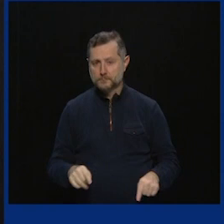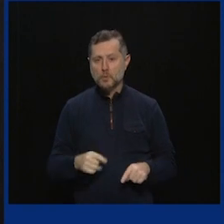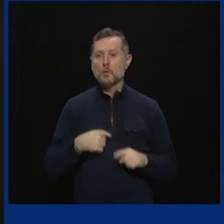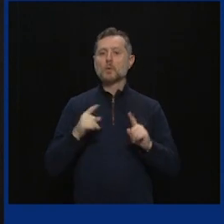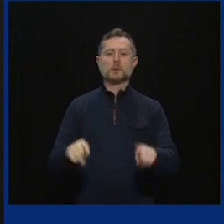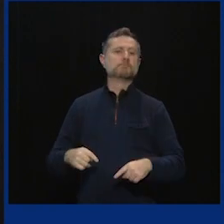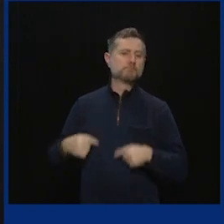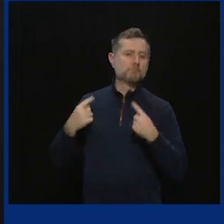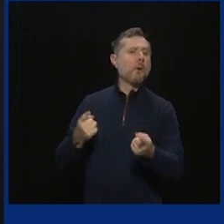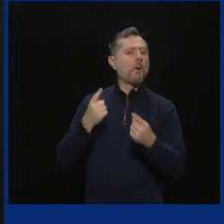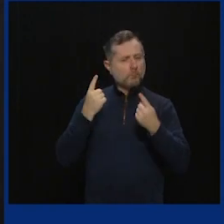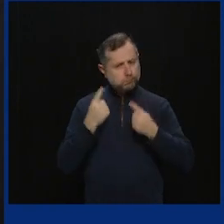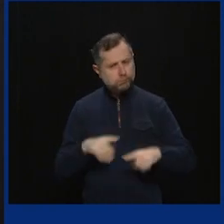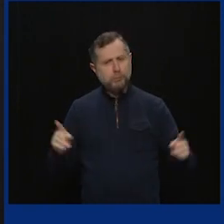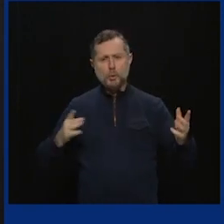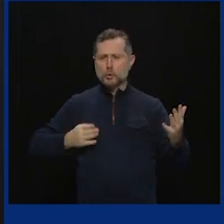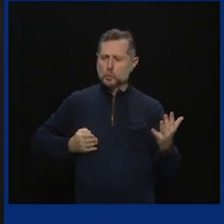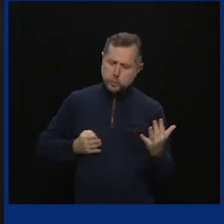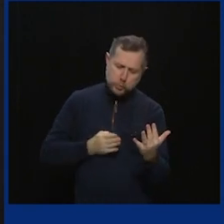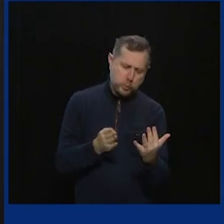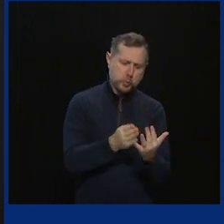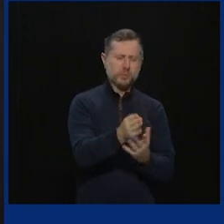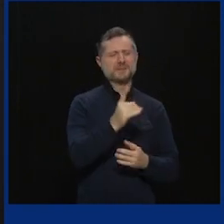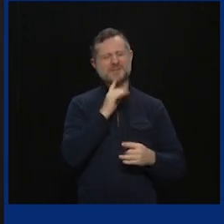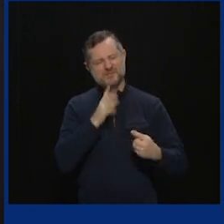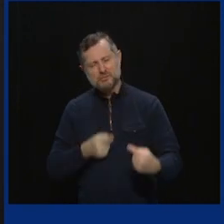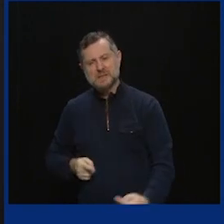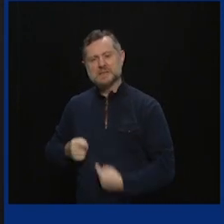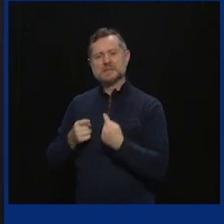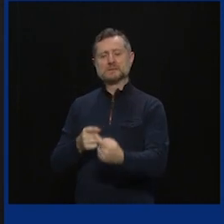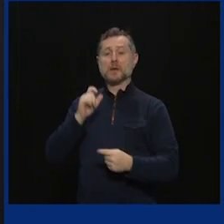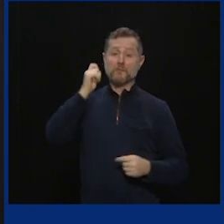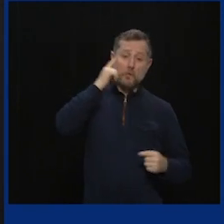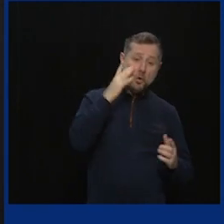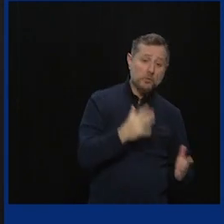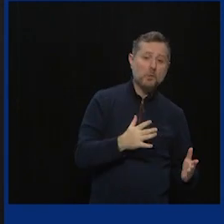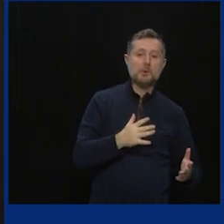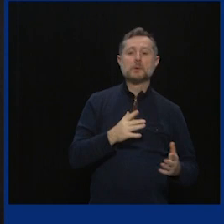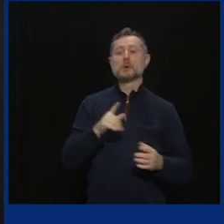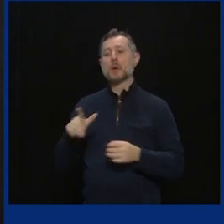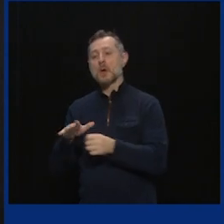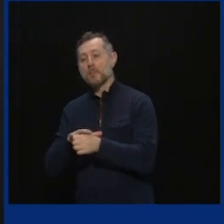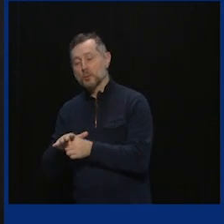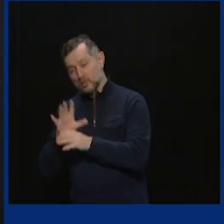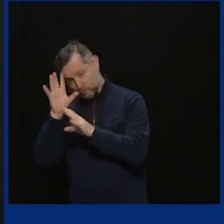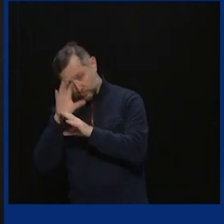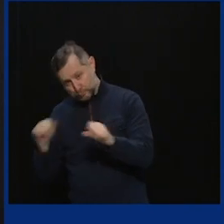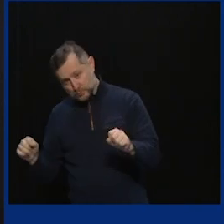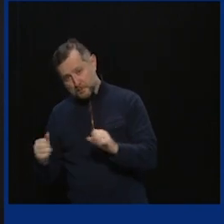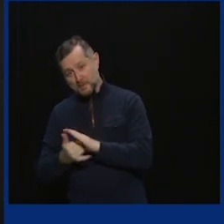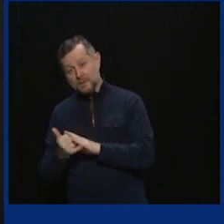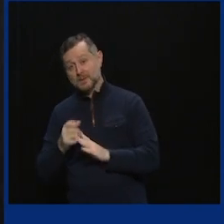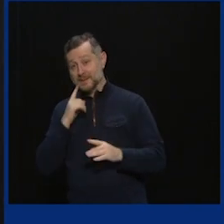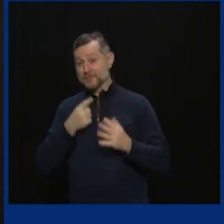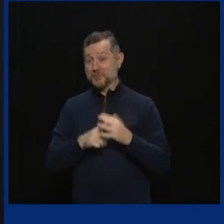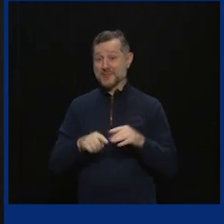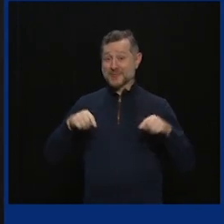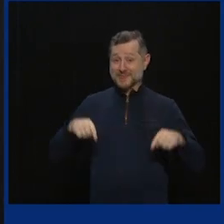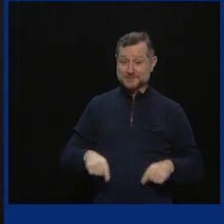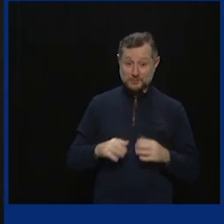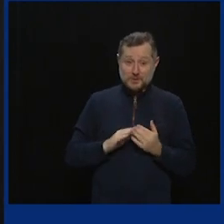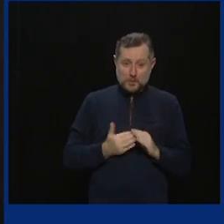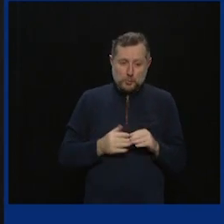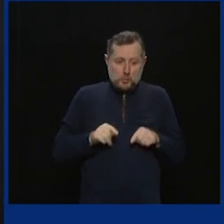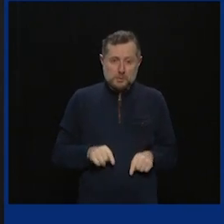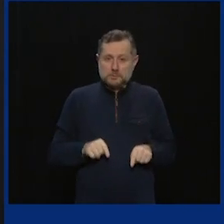that, as the governor and the borough president said, began in this community before any other part of New York City. We need